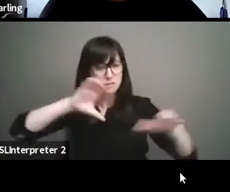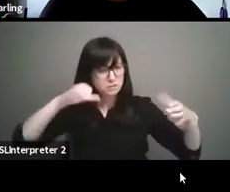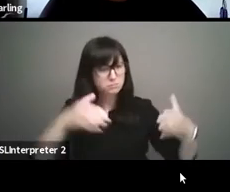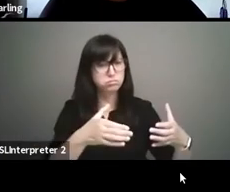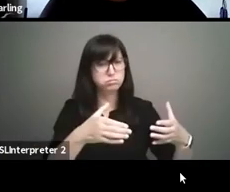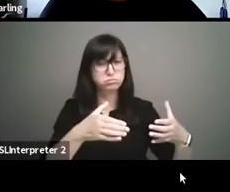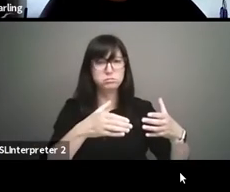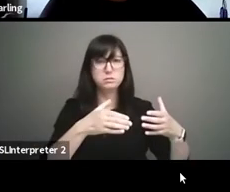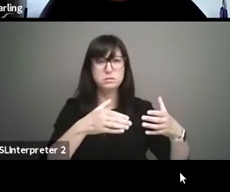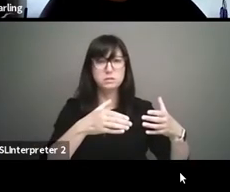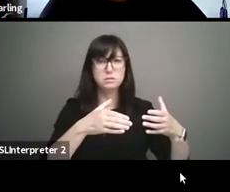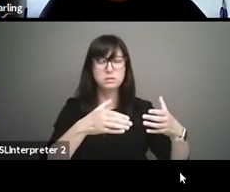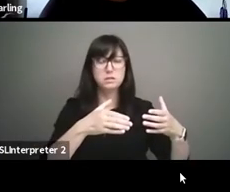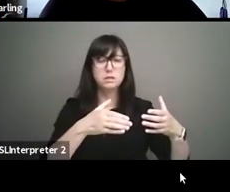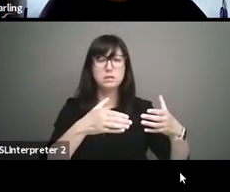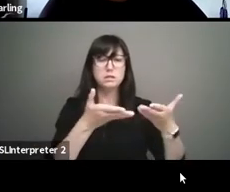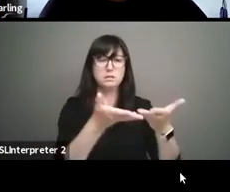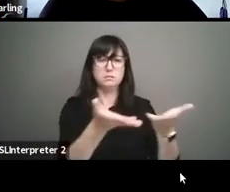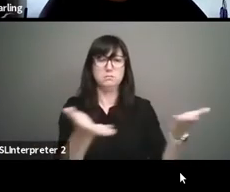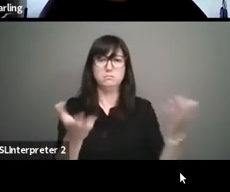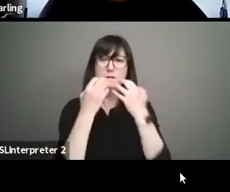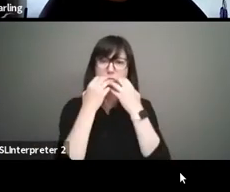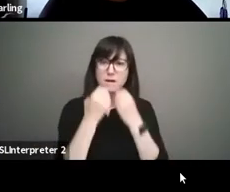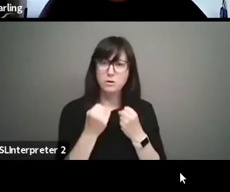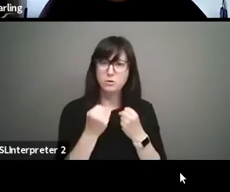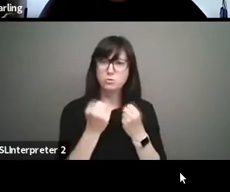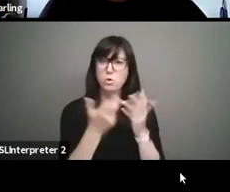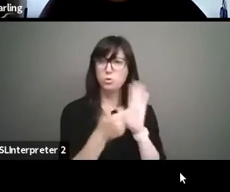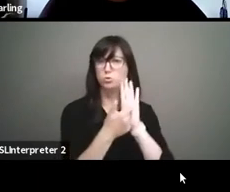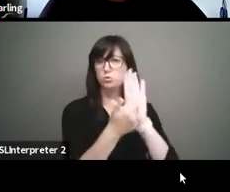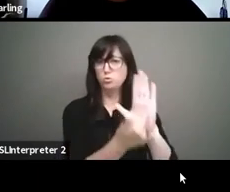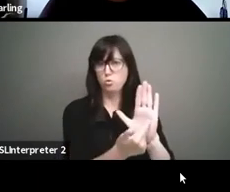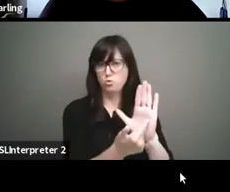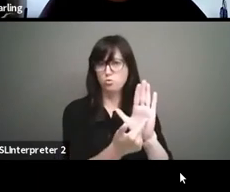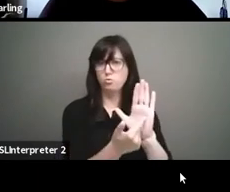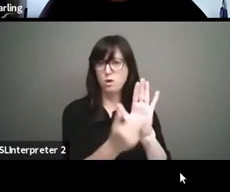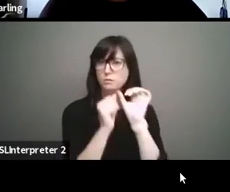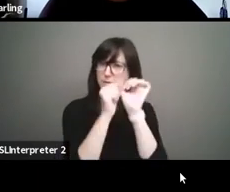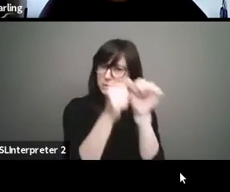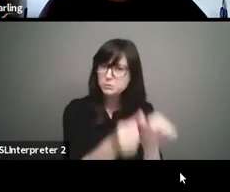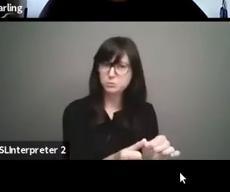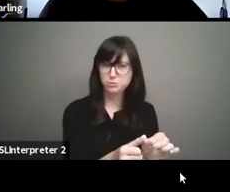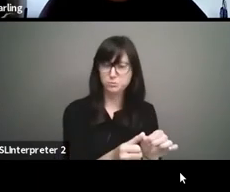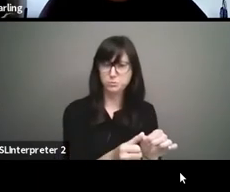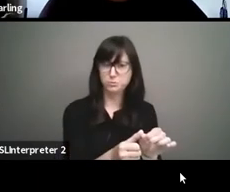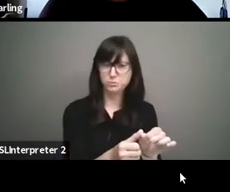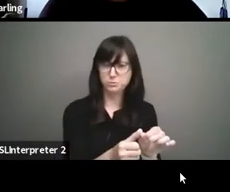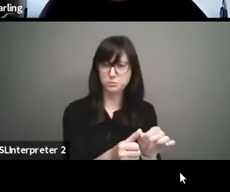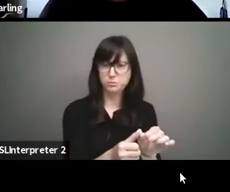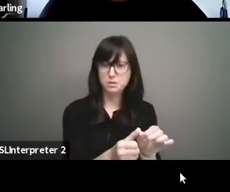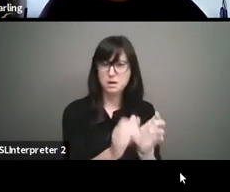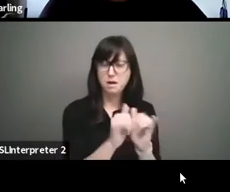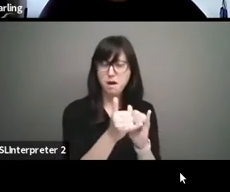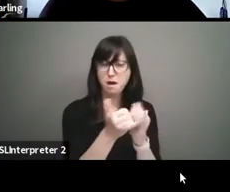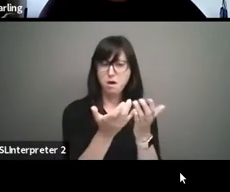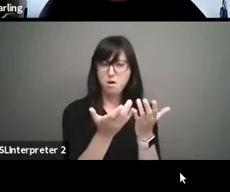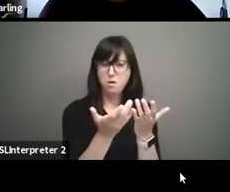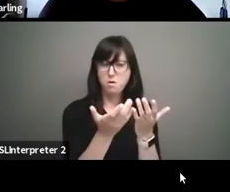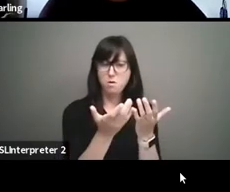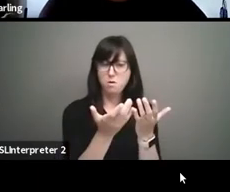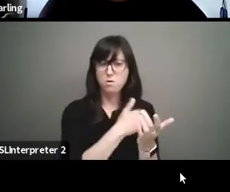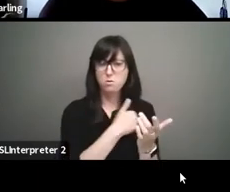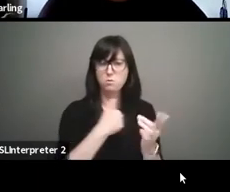the presence of the values that we want to hold, the presence of the practices, the